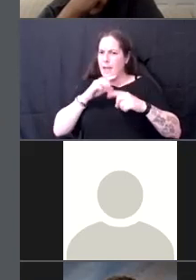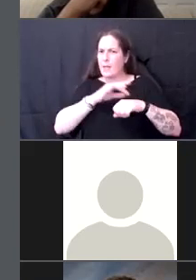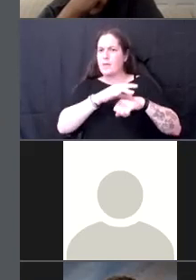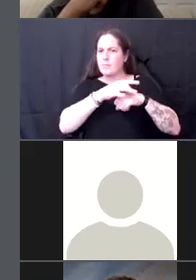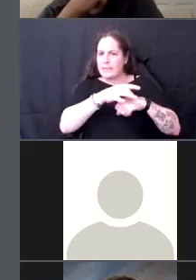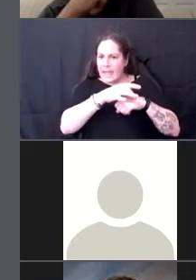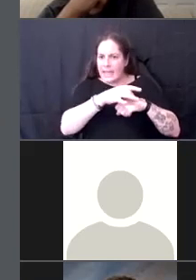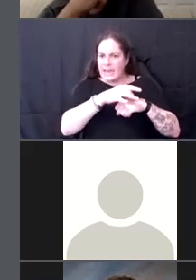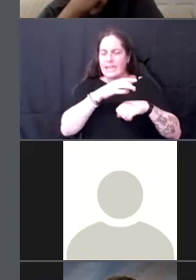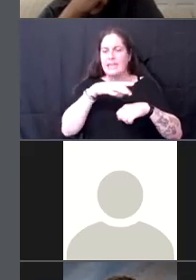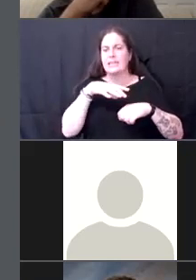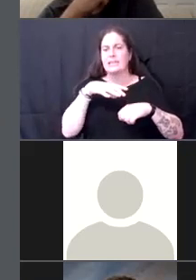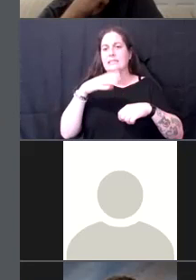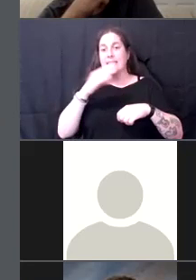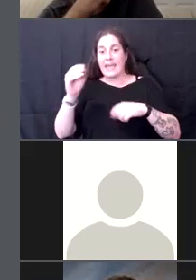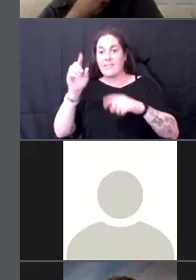stars.